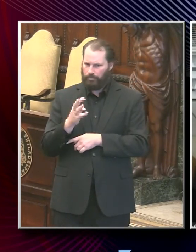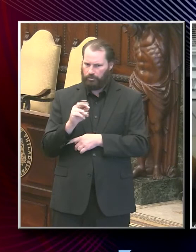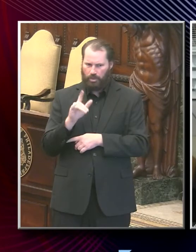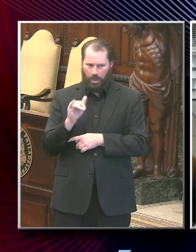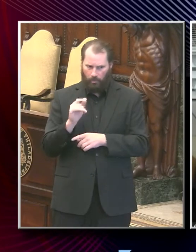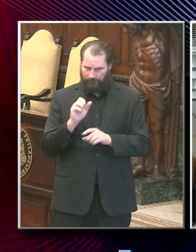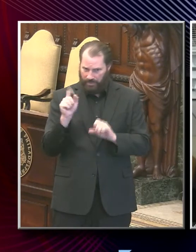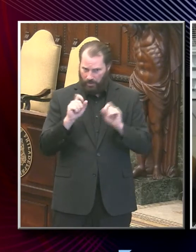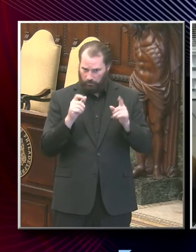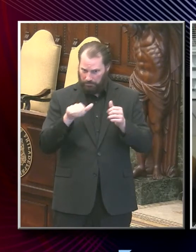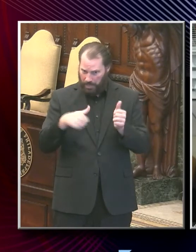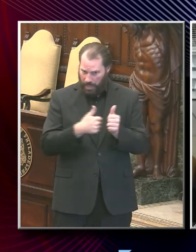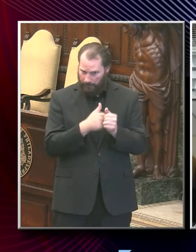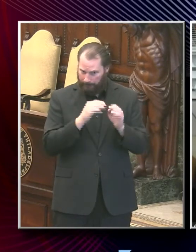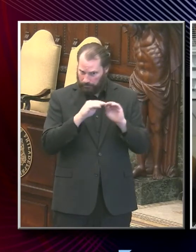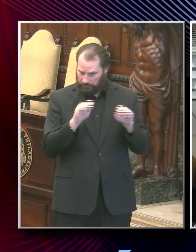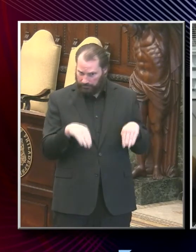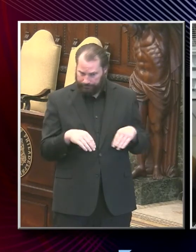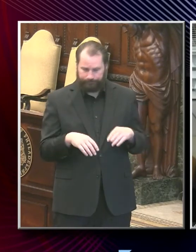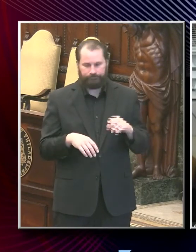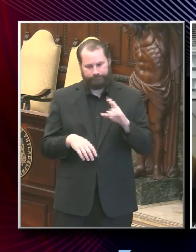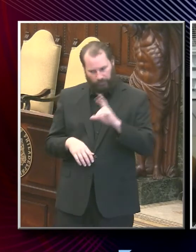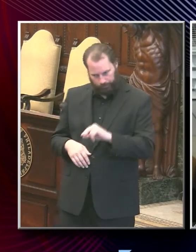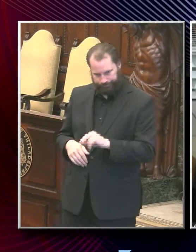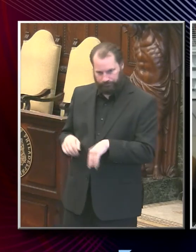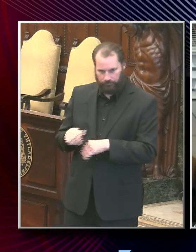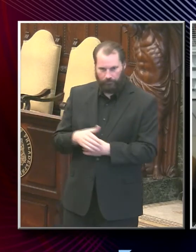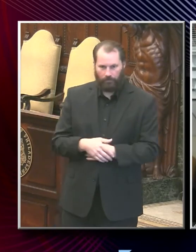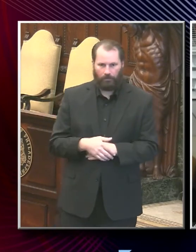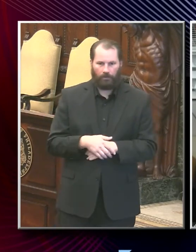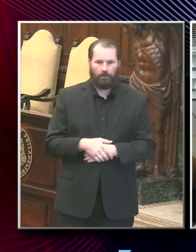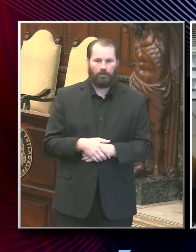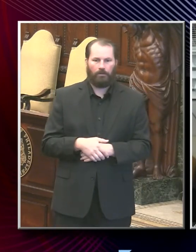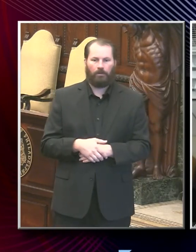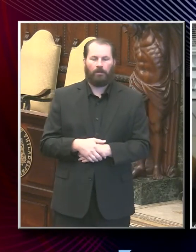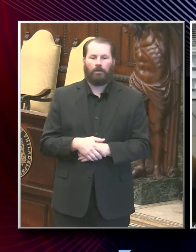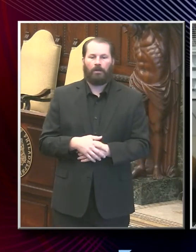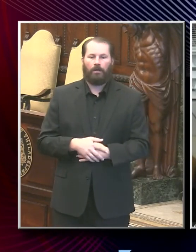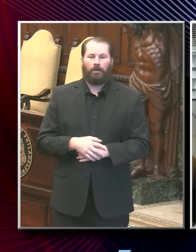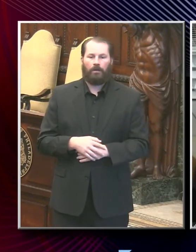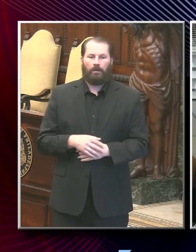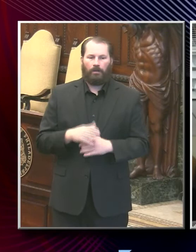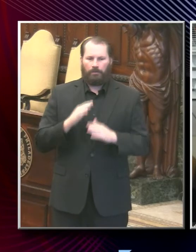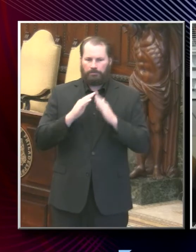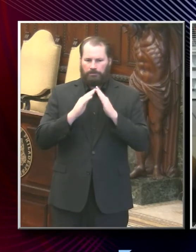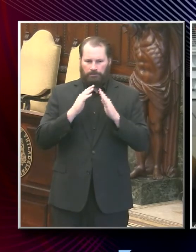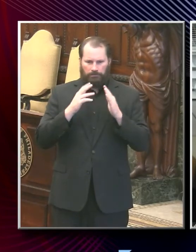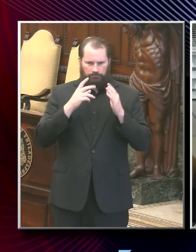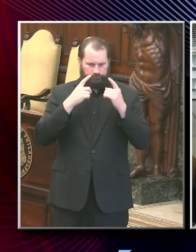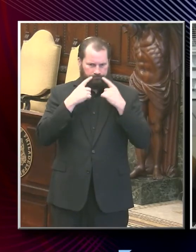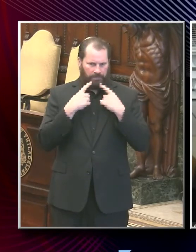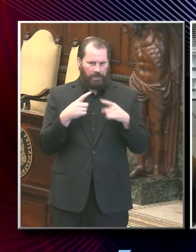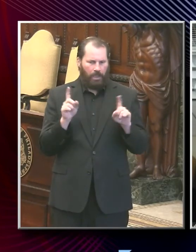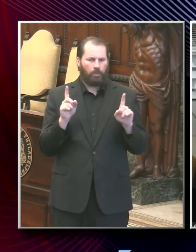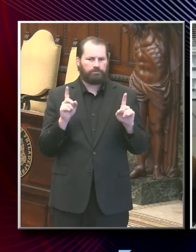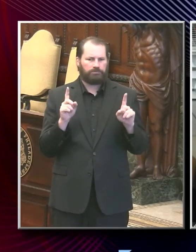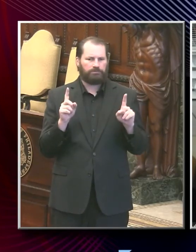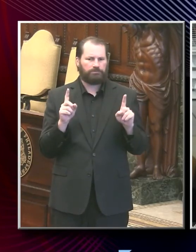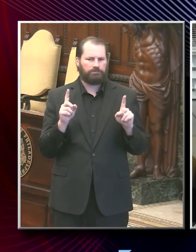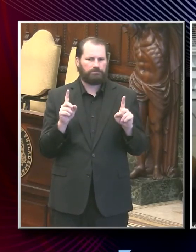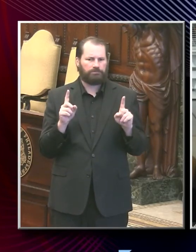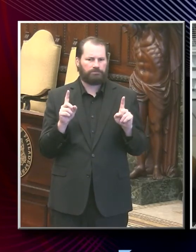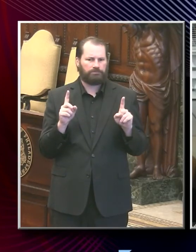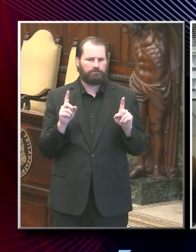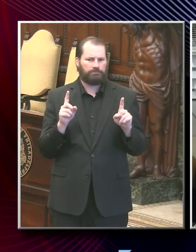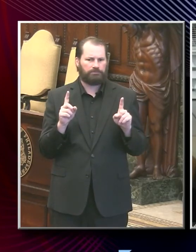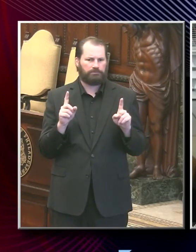question for you. I know last week the city announced you guys have an RFP out for an investigatory task force to